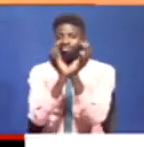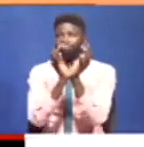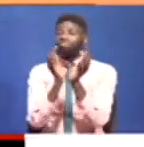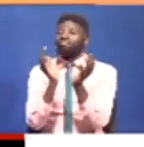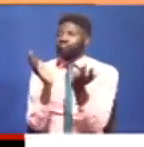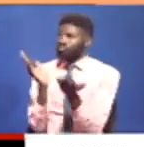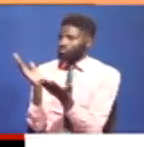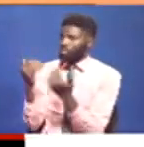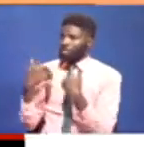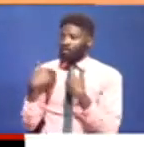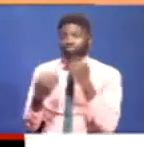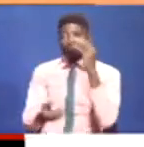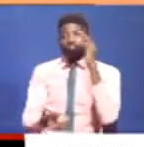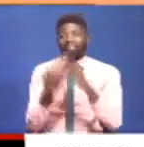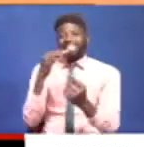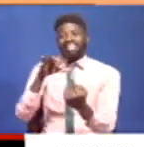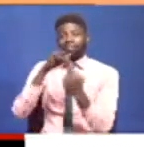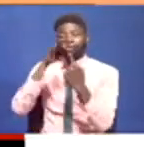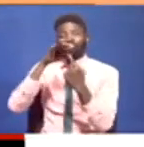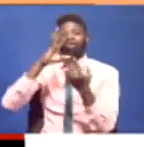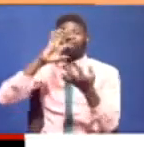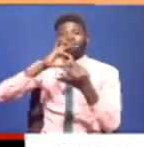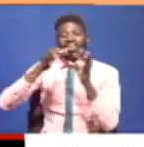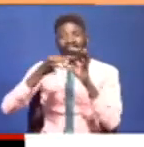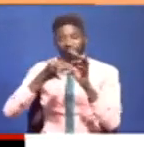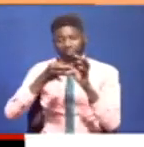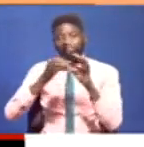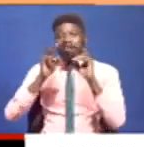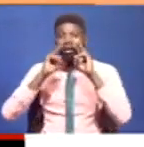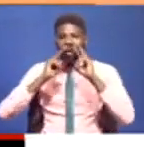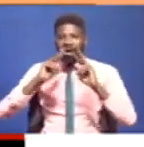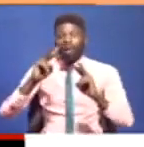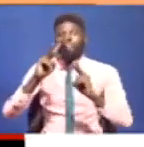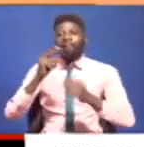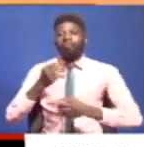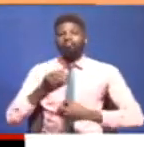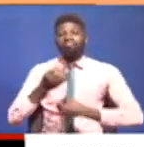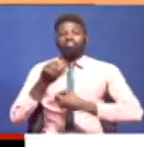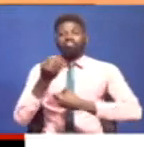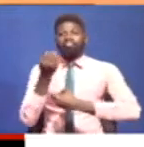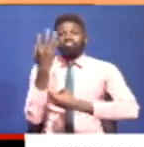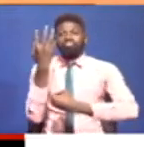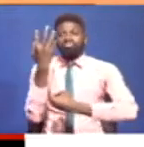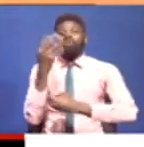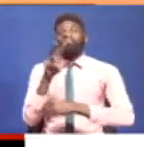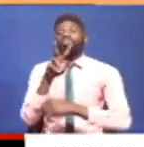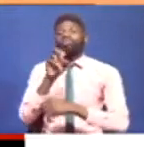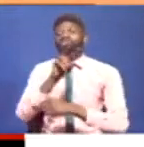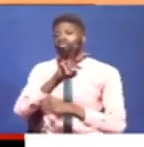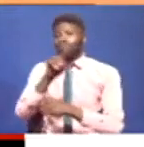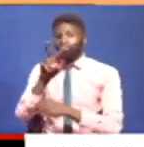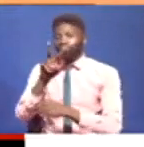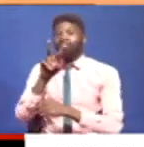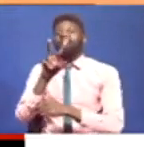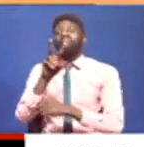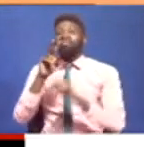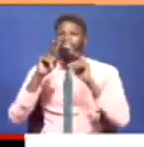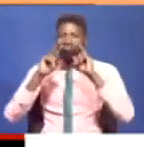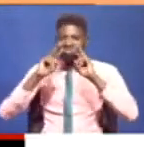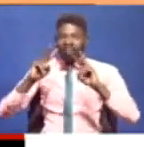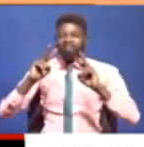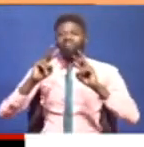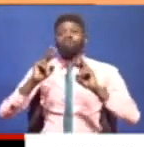launch of the Special Olympics Amani Torch Run 2022, a peace run that is set to just create awareness